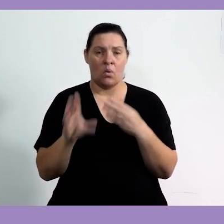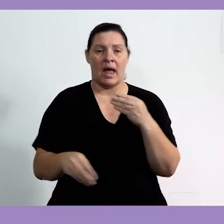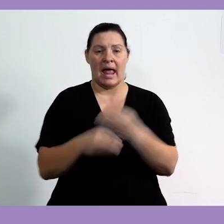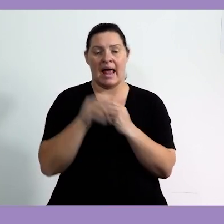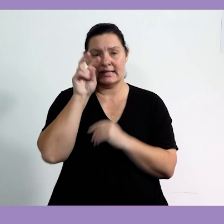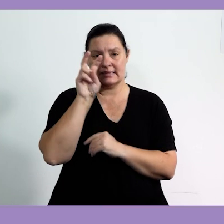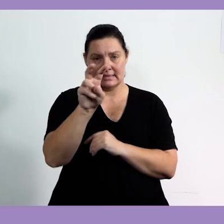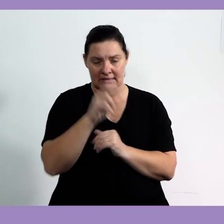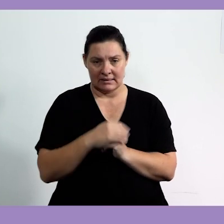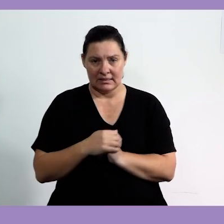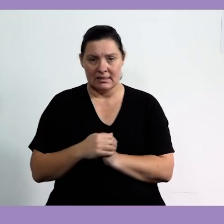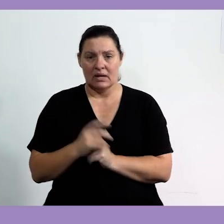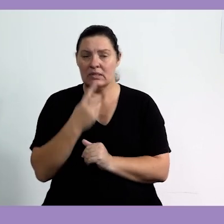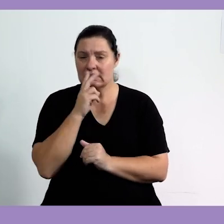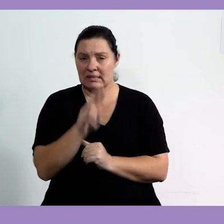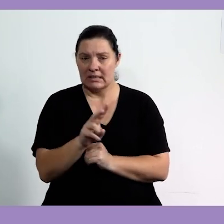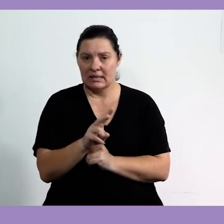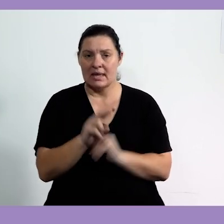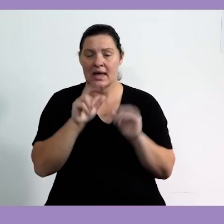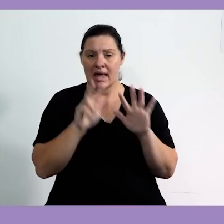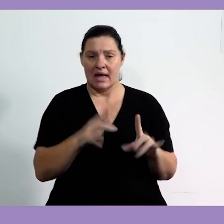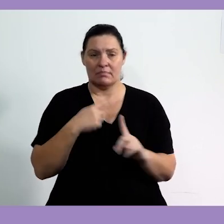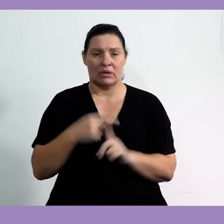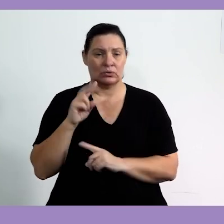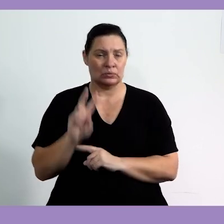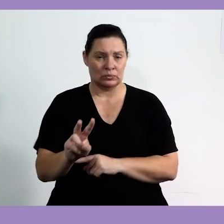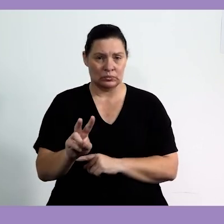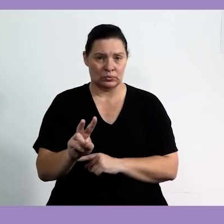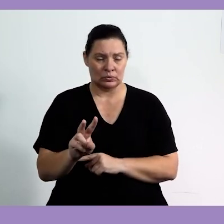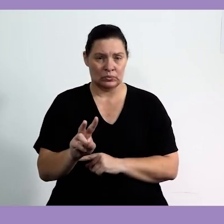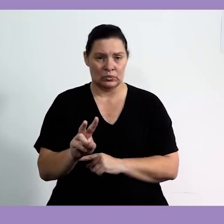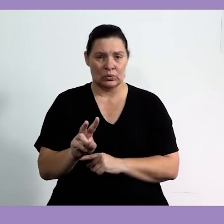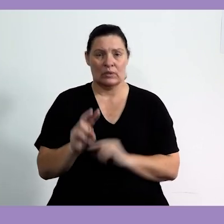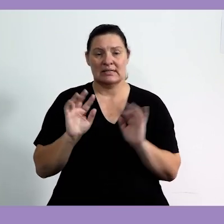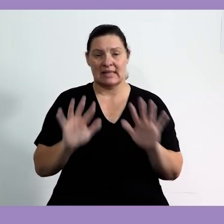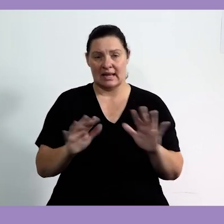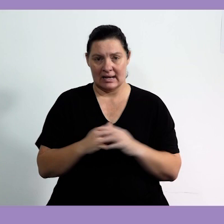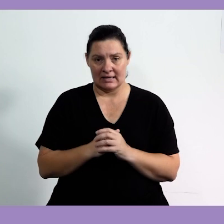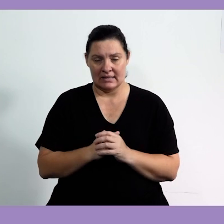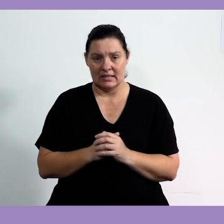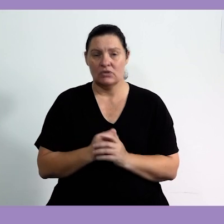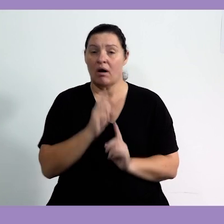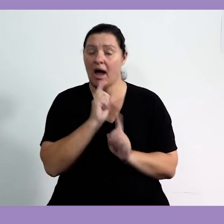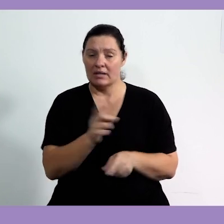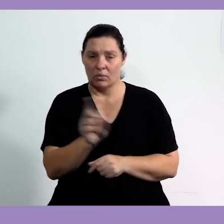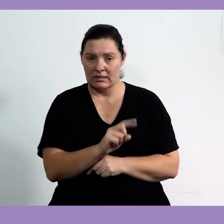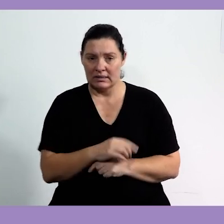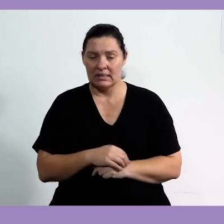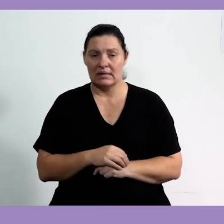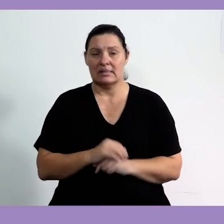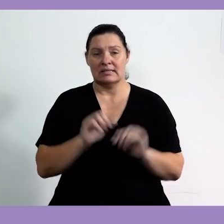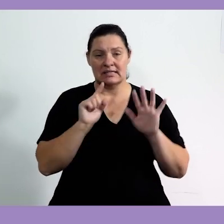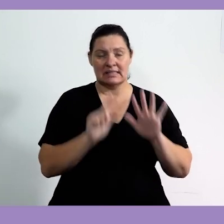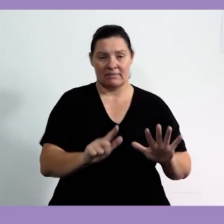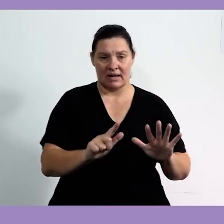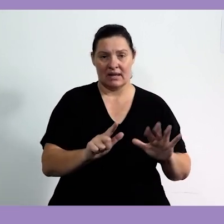to add those exponents, and we can see that 8 plus 2 is 10. So our answer is